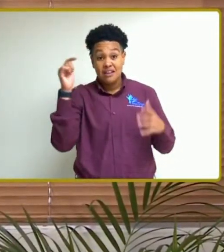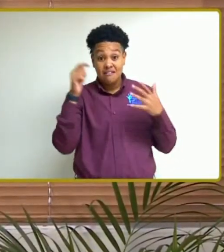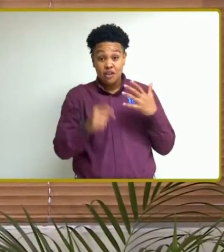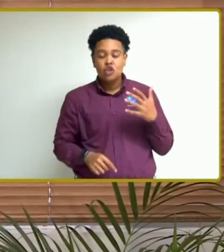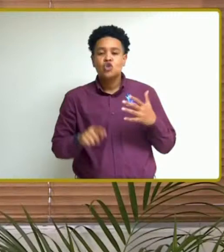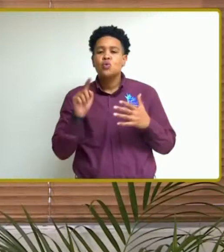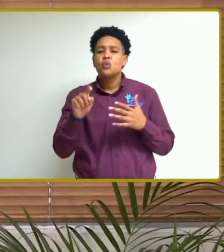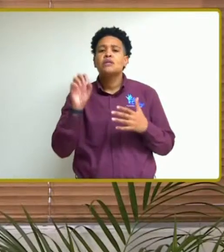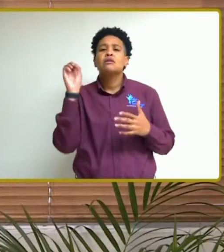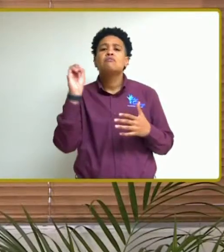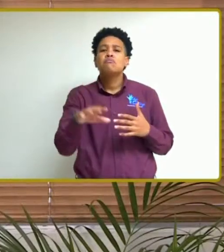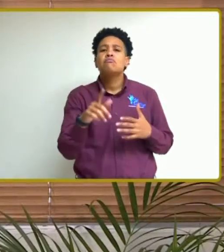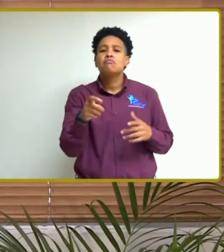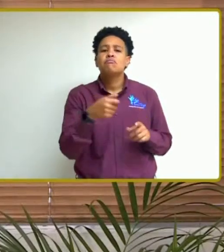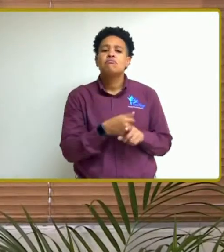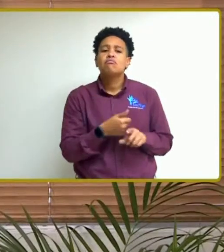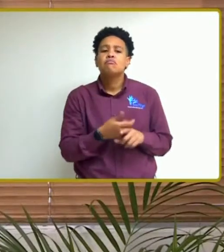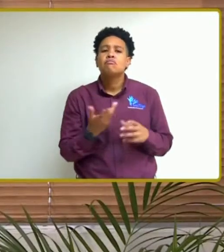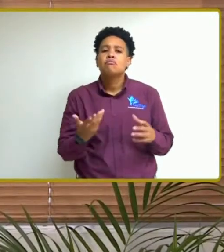questions to